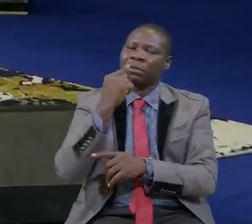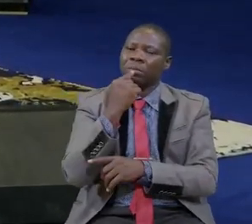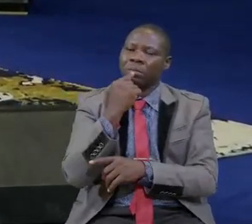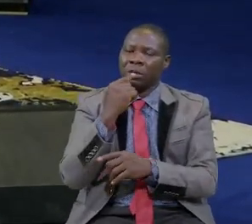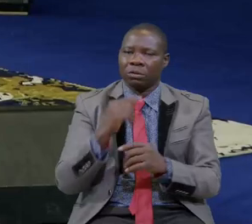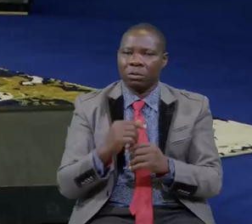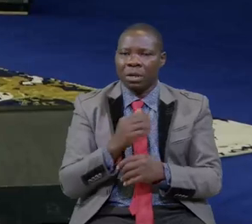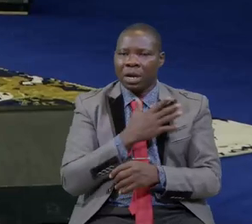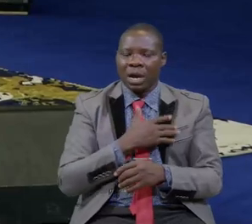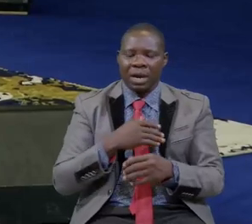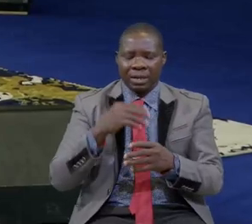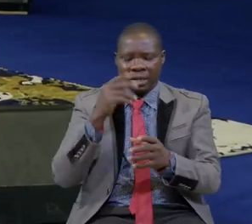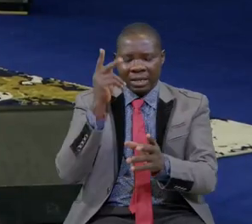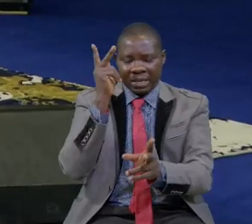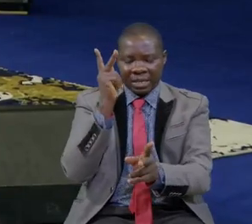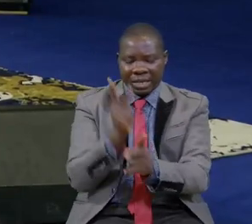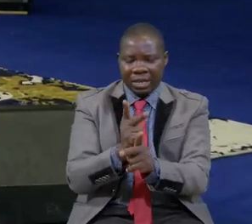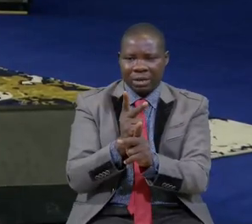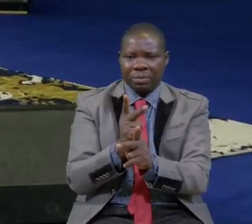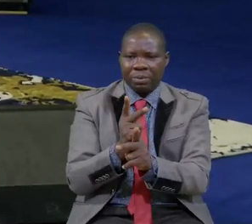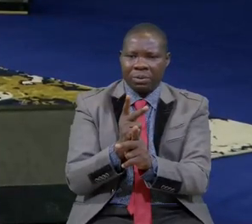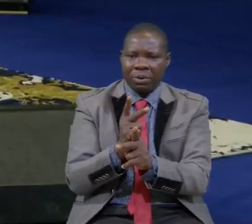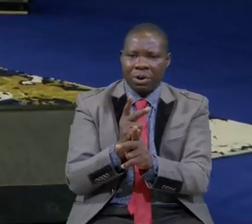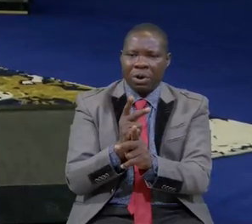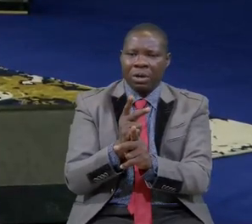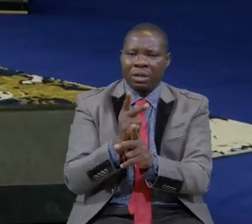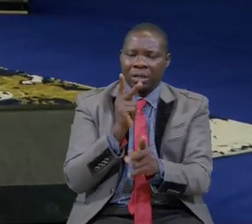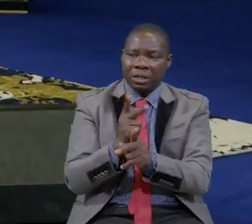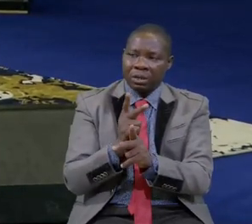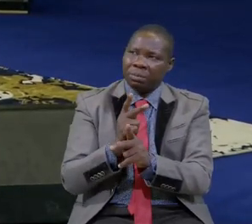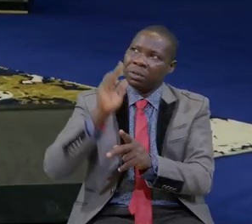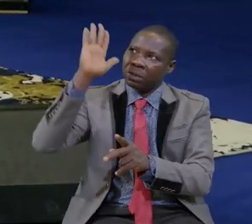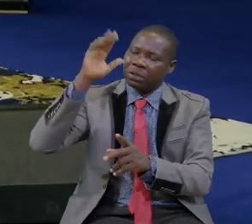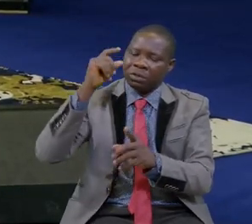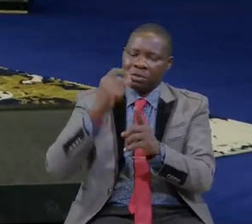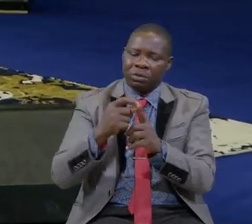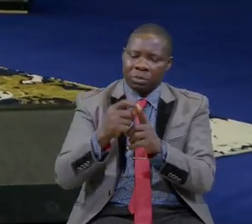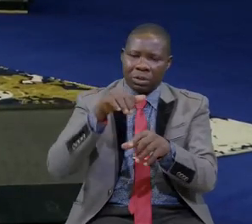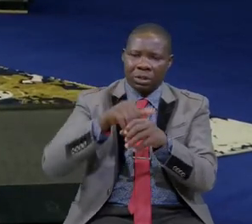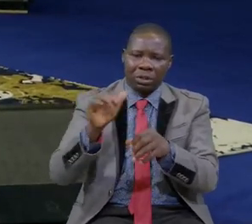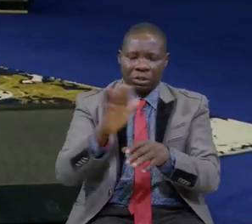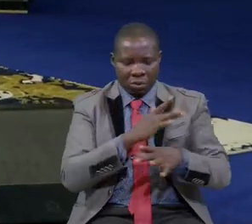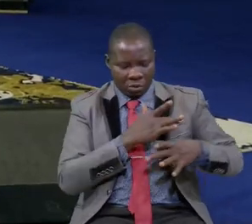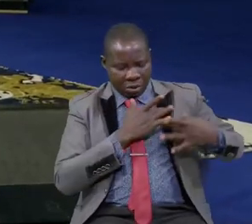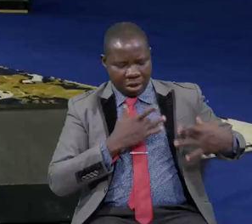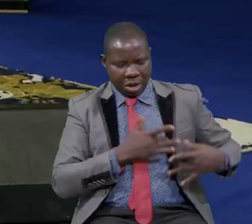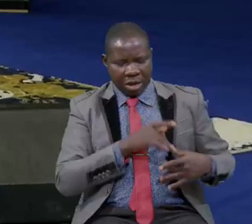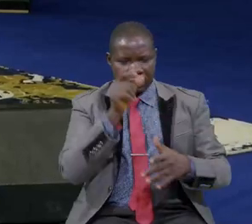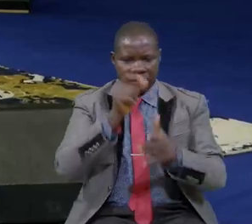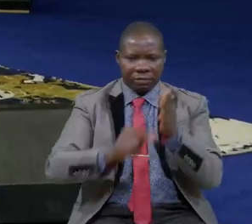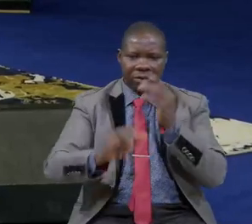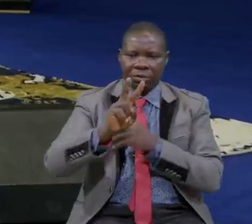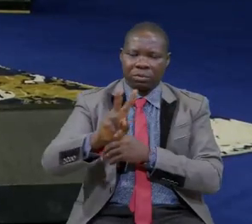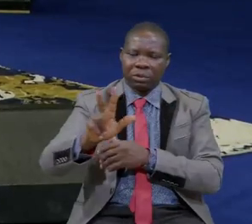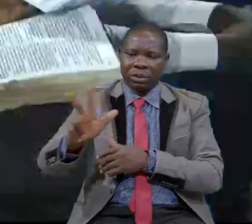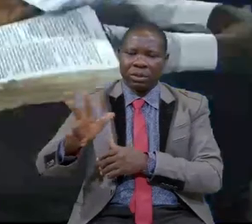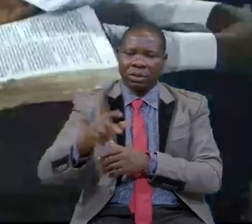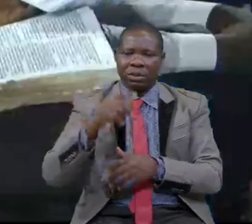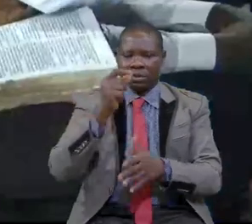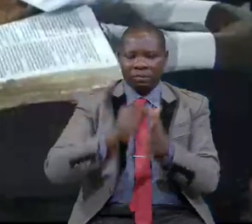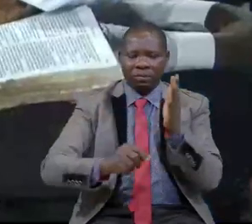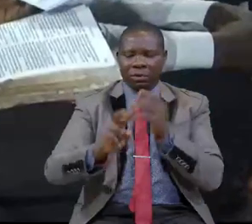lay his word, lay up his words in thine heart. Look at verse 23. In verse 23,